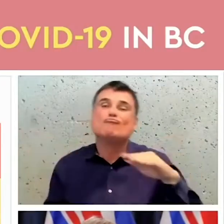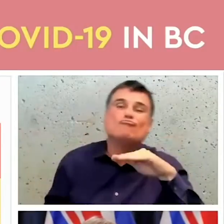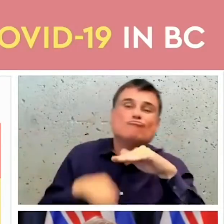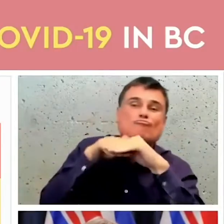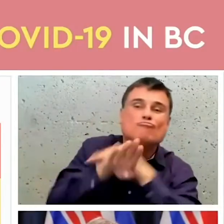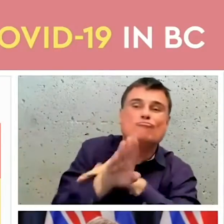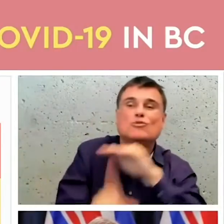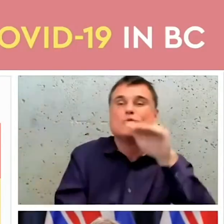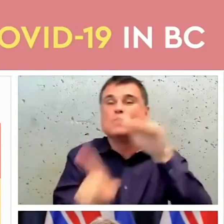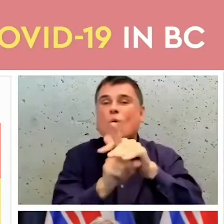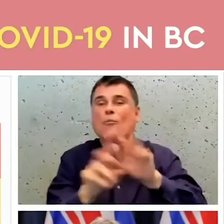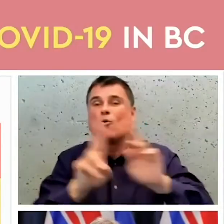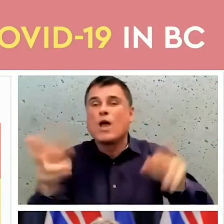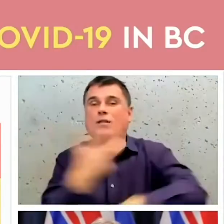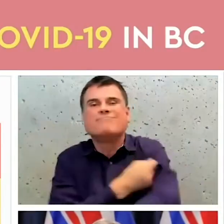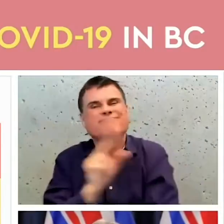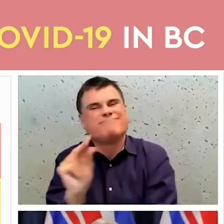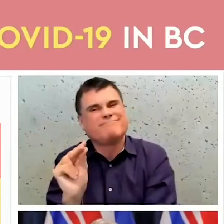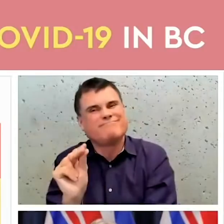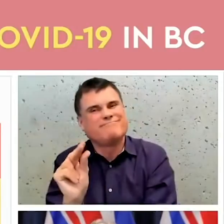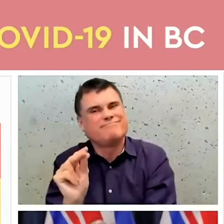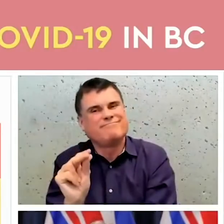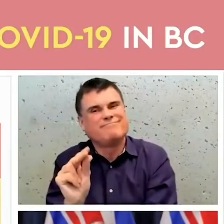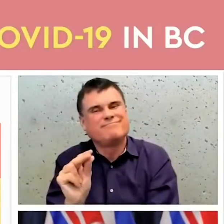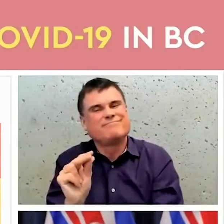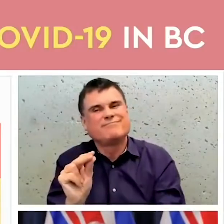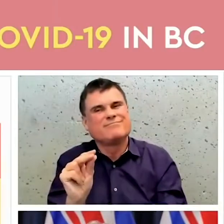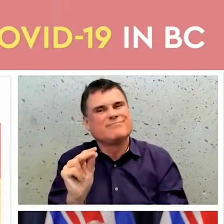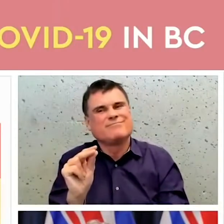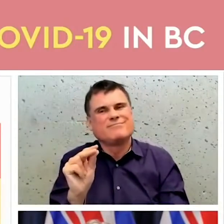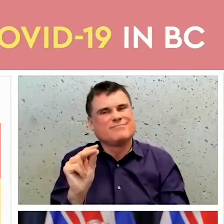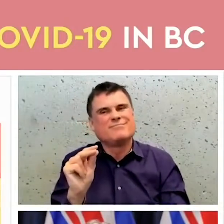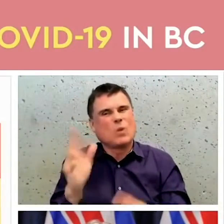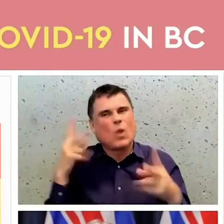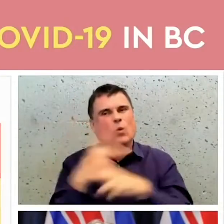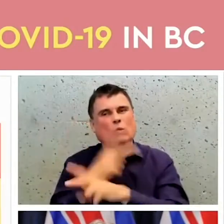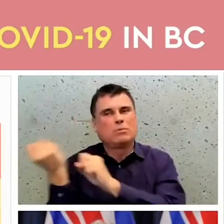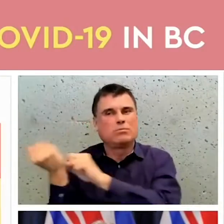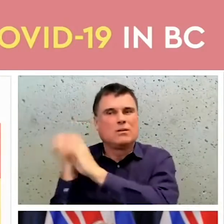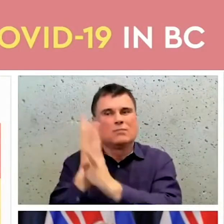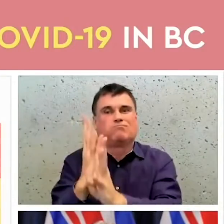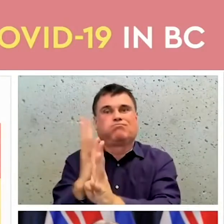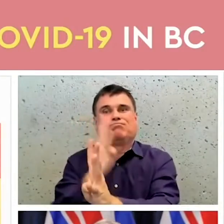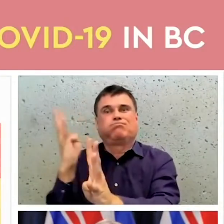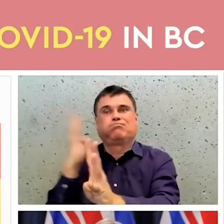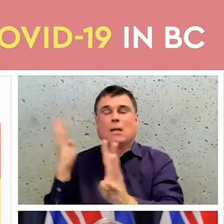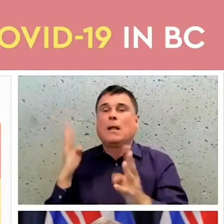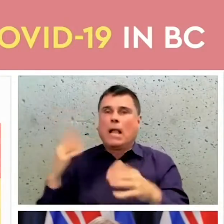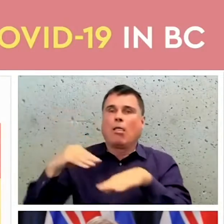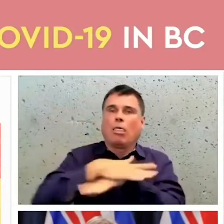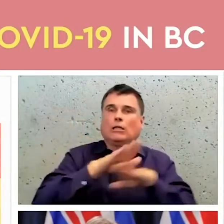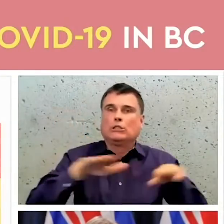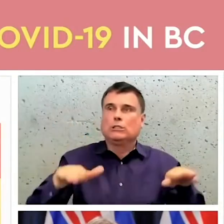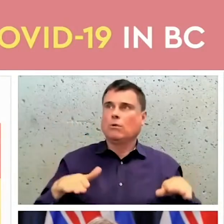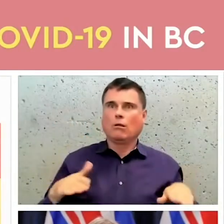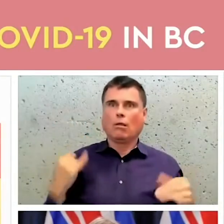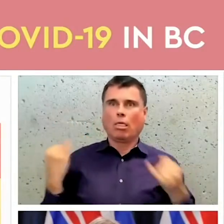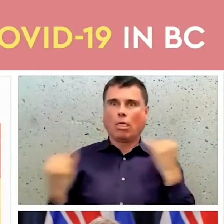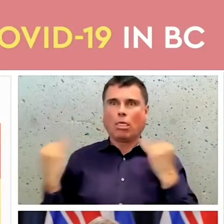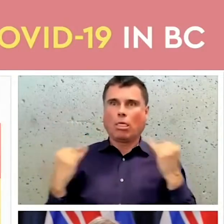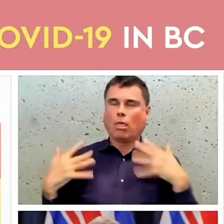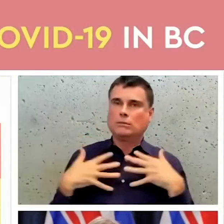queues and children waiting longer, which is not a good thing when they're coming to get vaccinated. And finally, as I